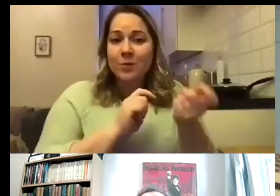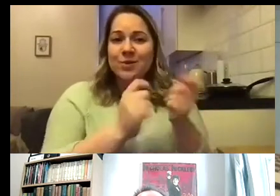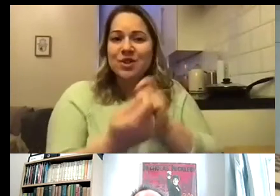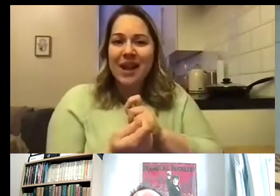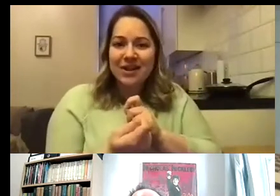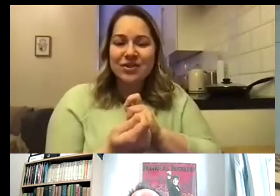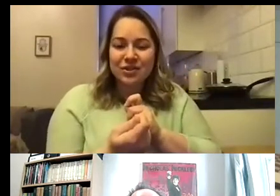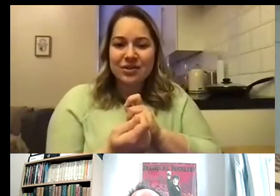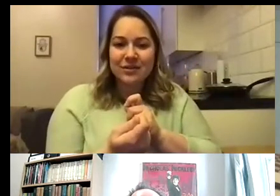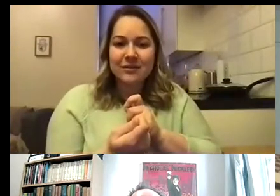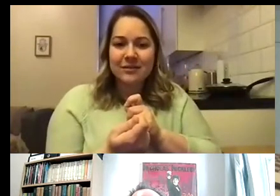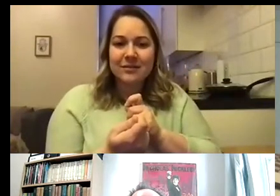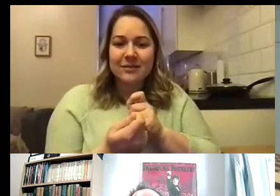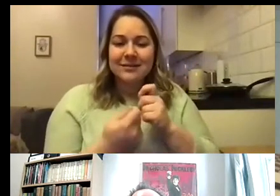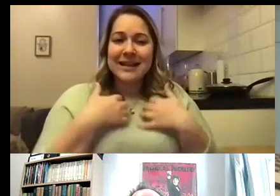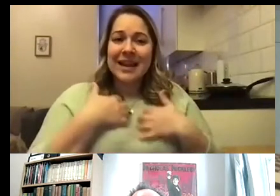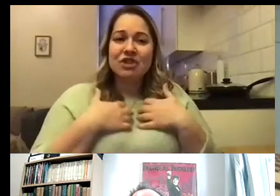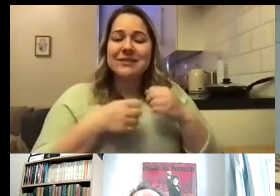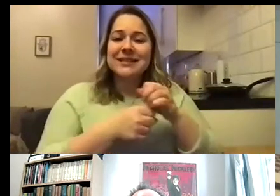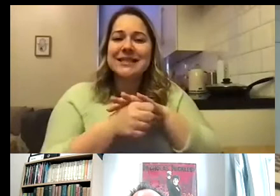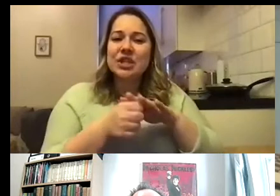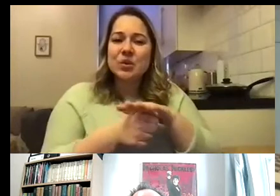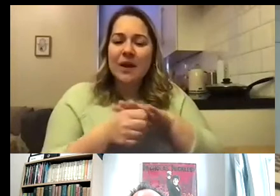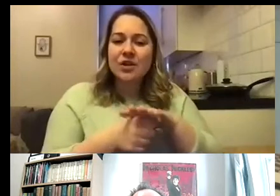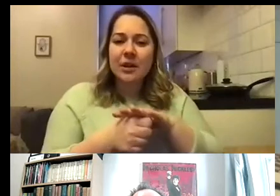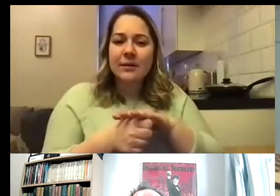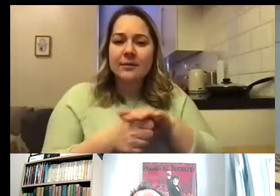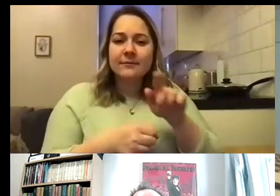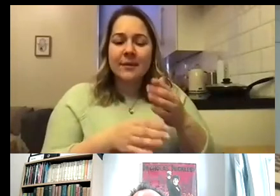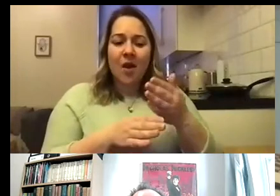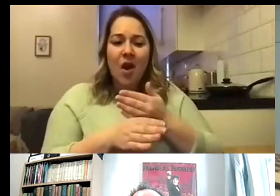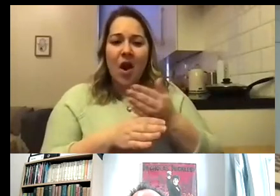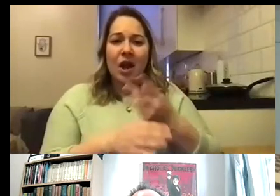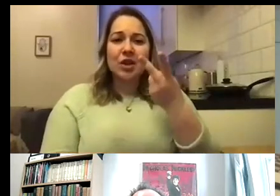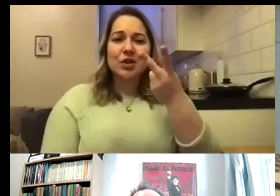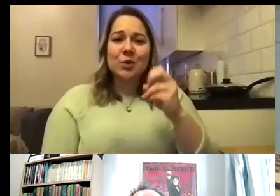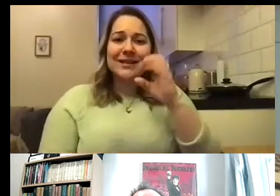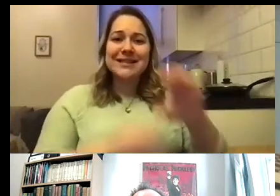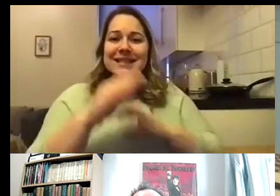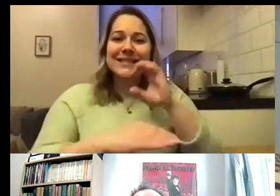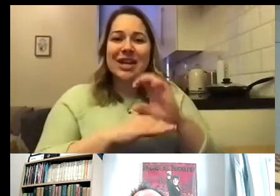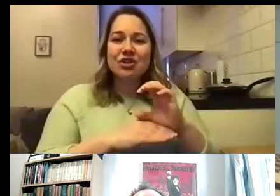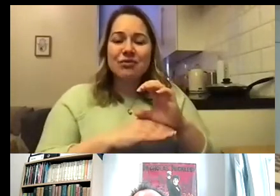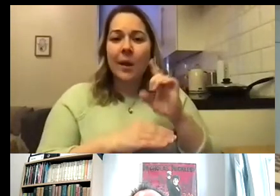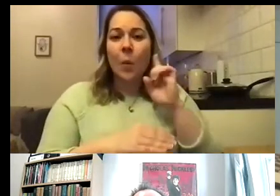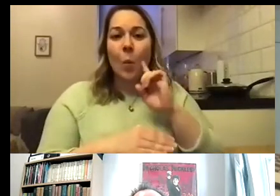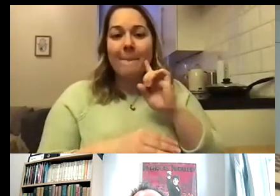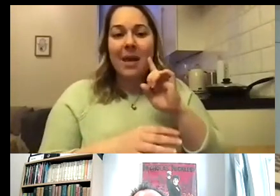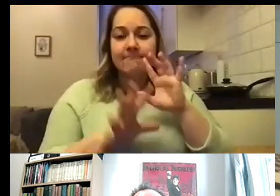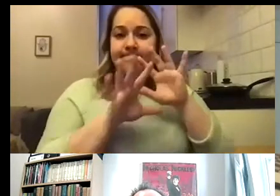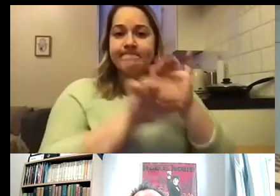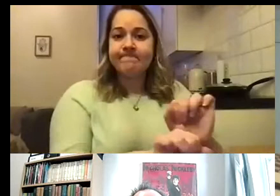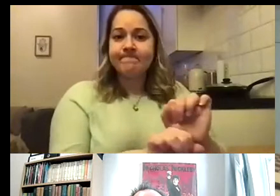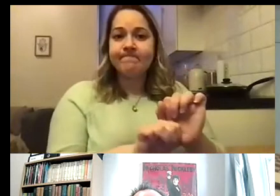interesting situation, which is that in the early part of the 20th century, women would be prosecuted